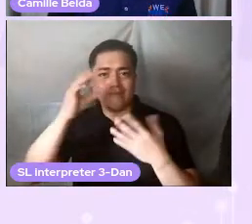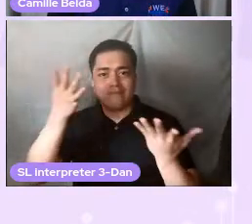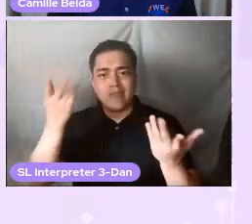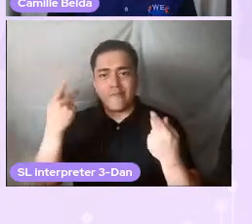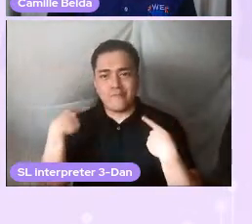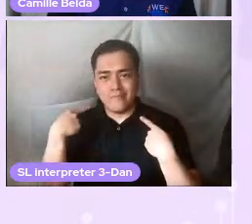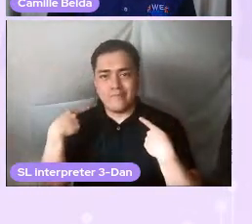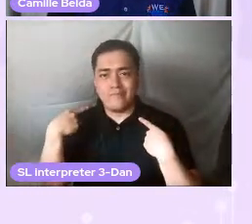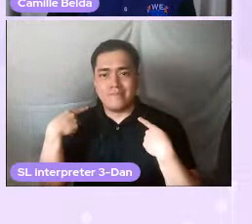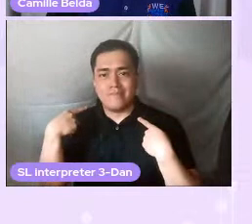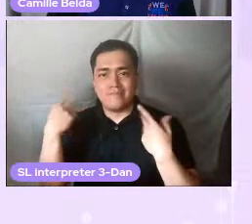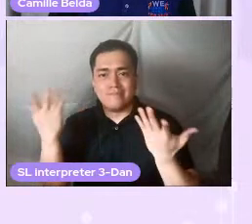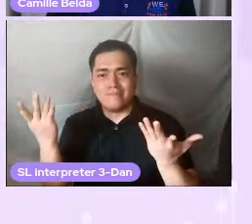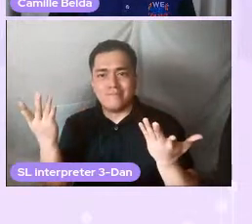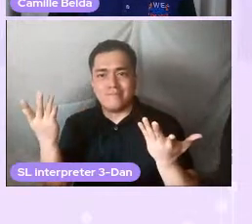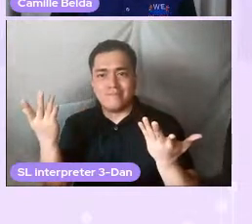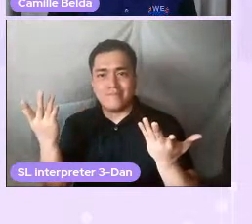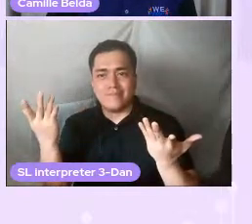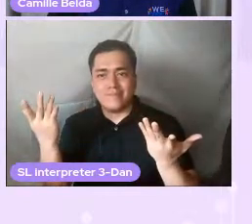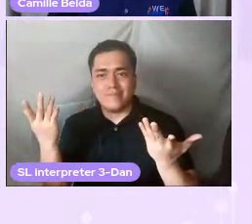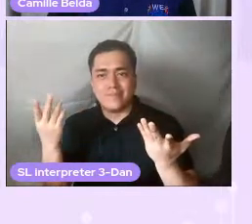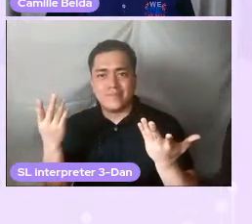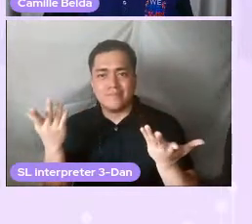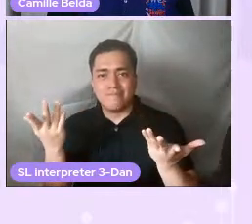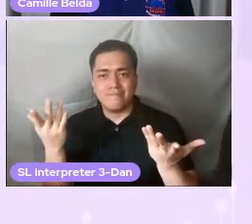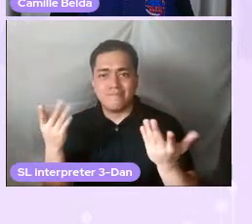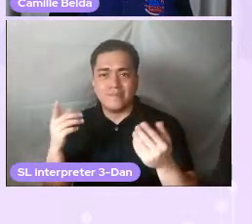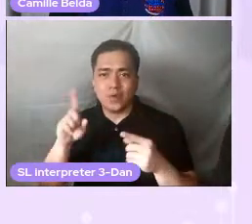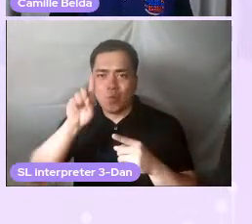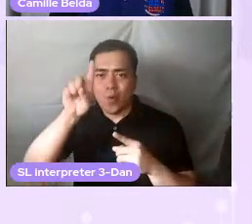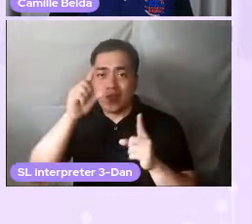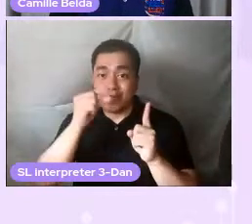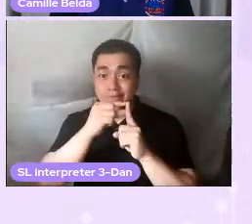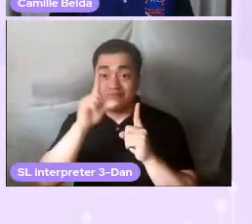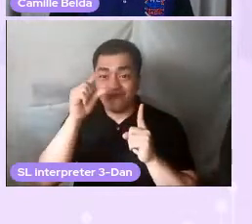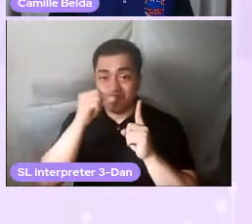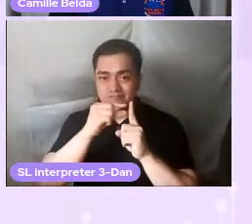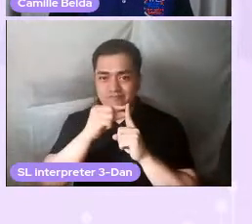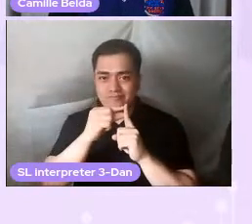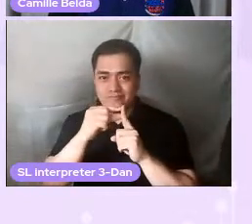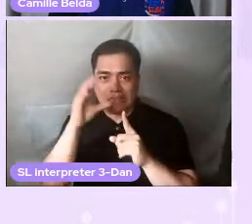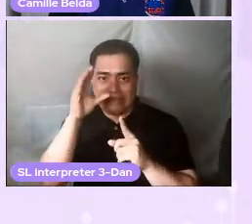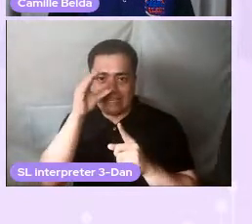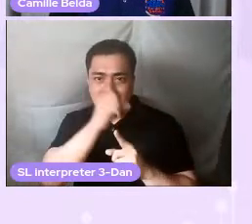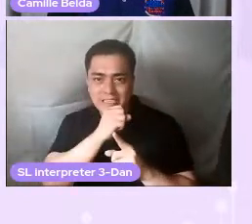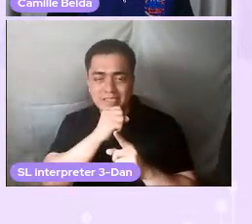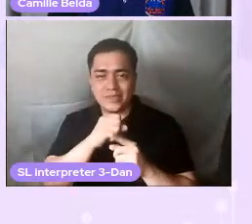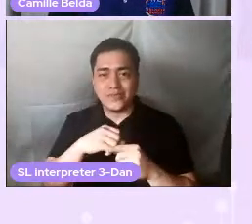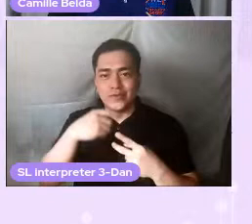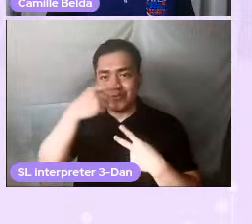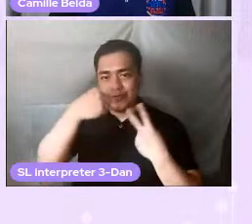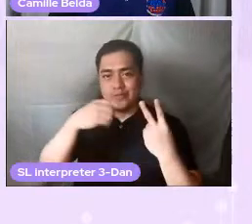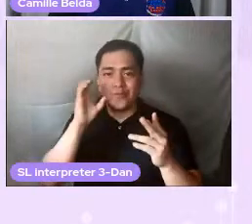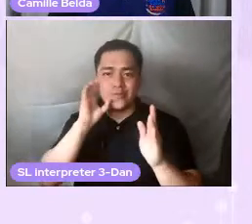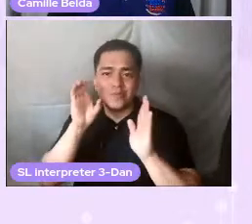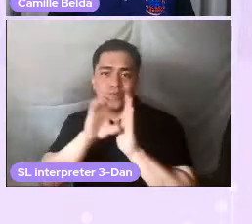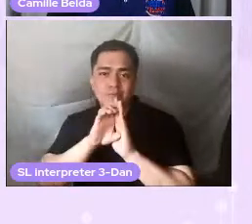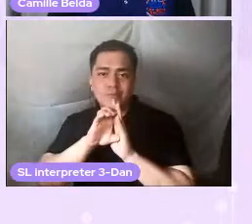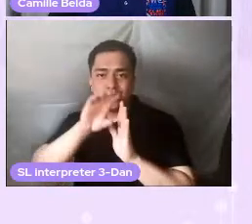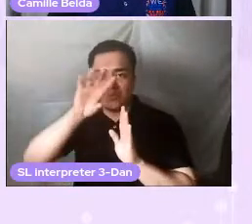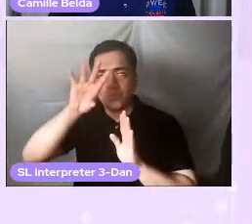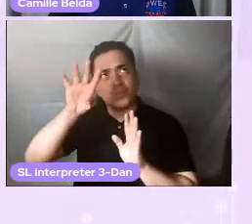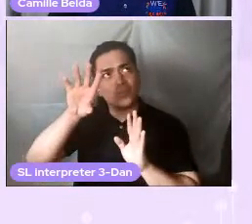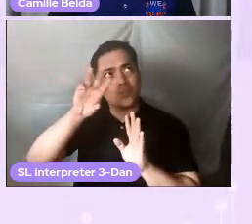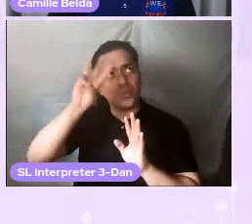May sumasagot ng Bitcoin. One word po ito, ano? One word ulit itong pinahuhulaan natin. May windmills, tapos